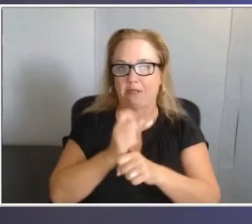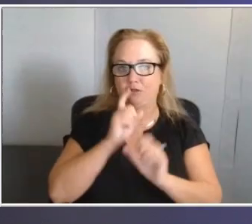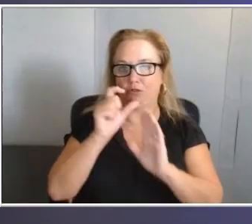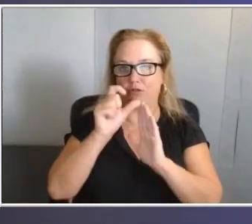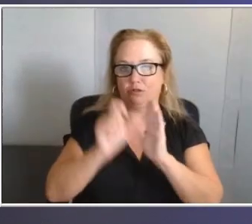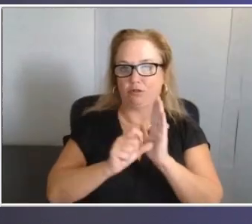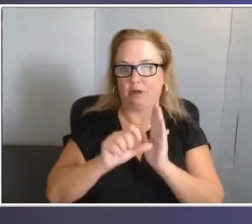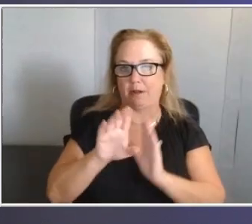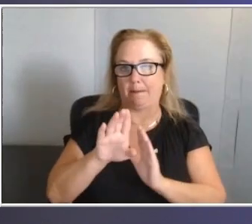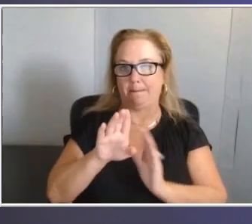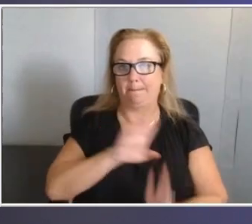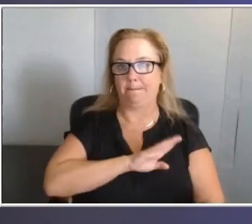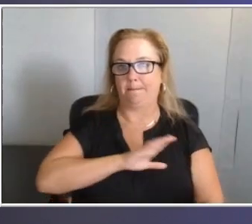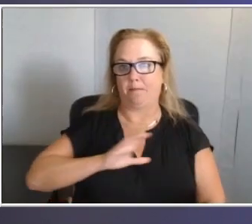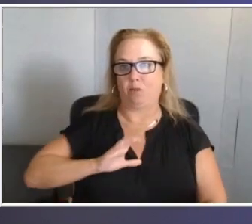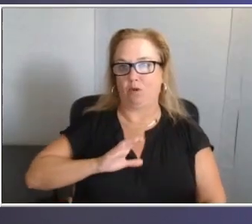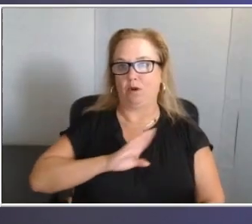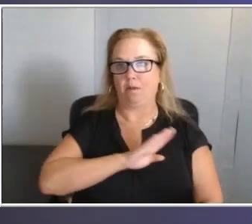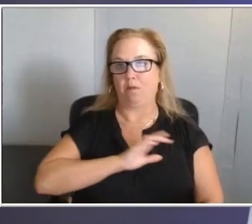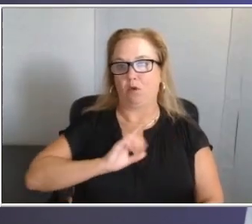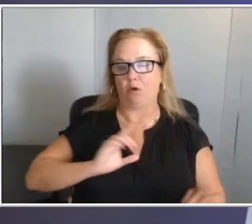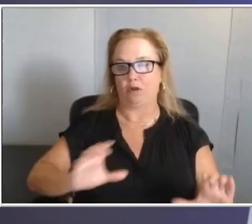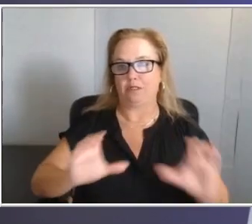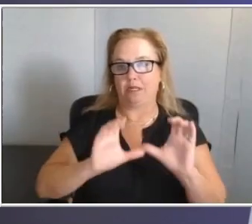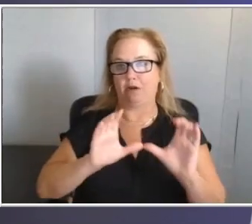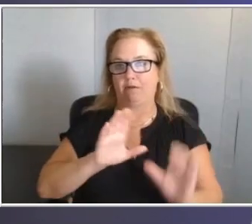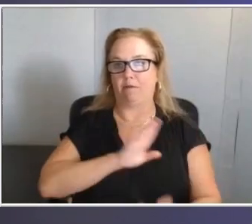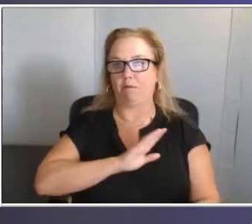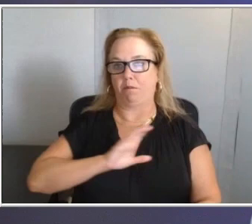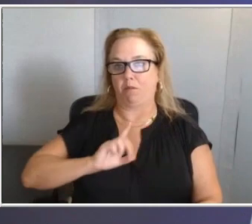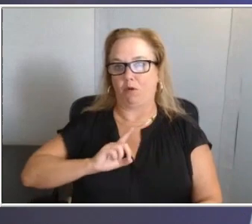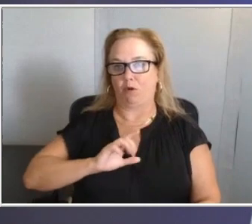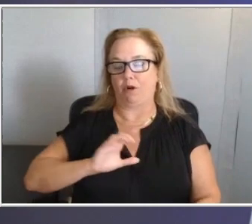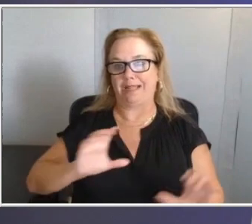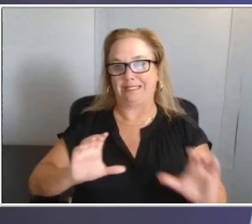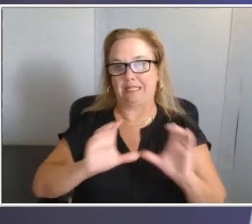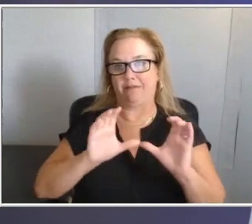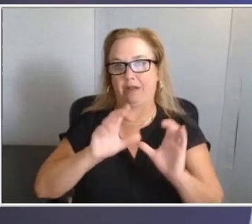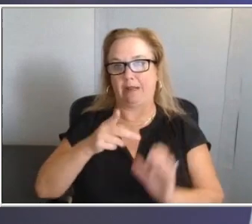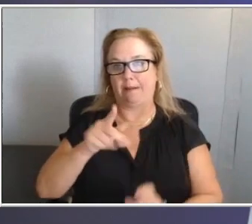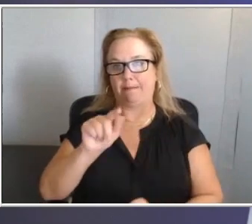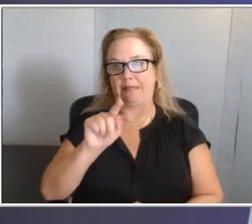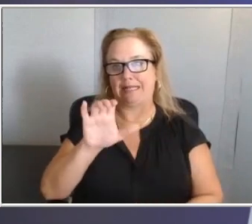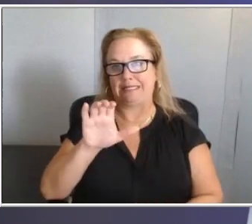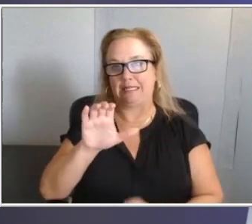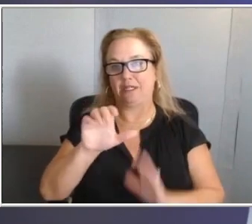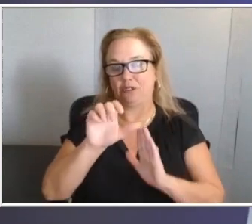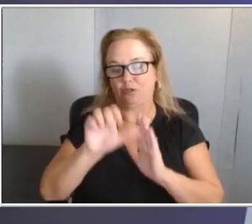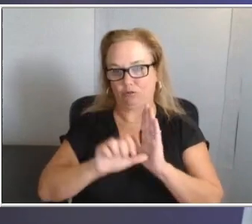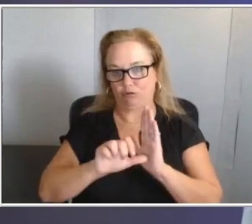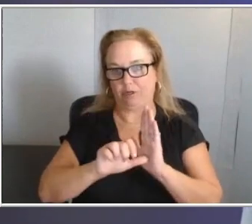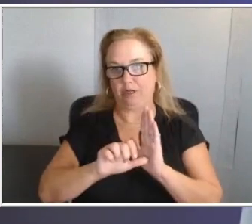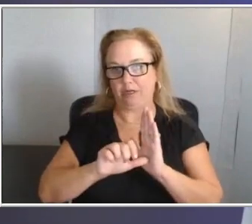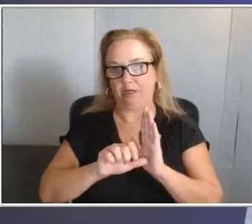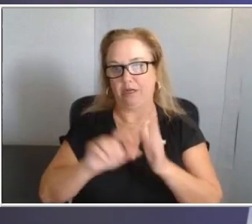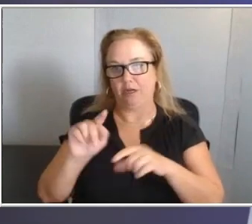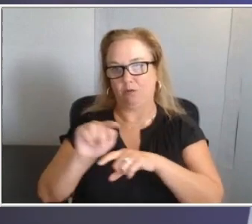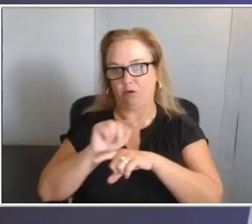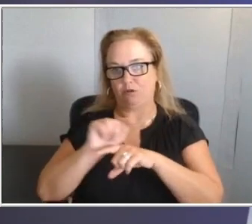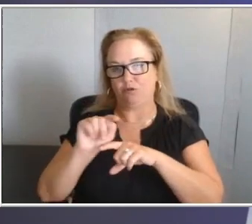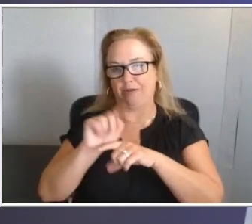board certified or at least board eligible, but definitely board certified in plastic surgery. We're especially trained to do these